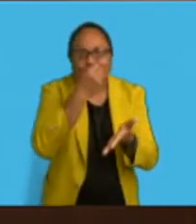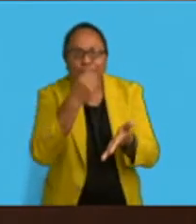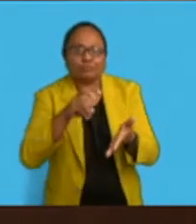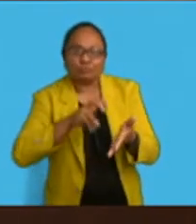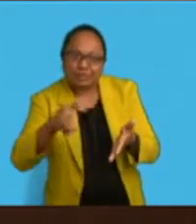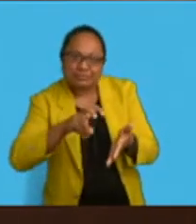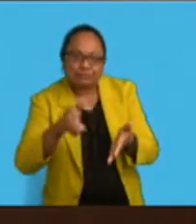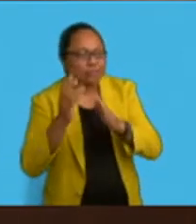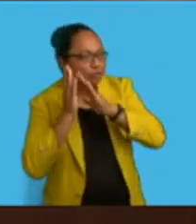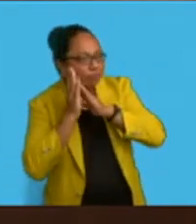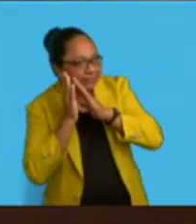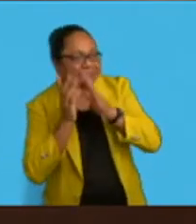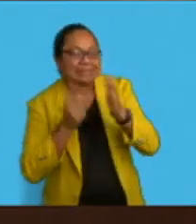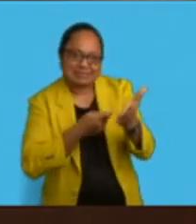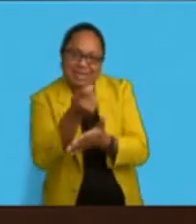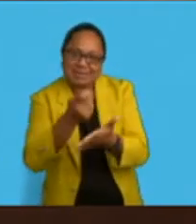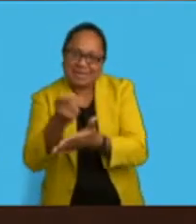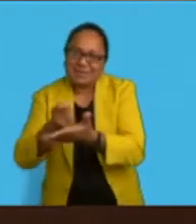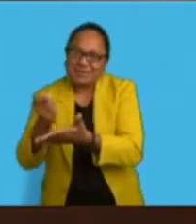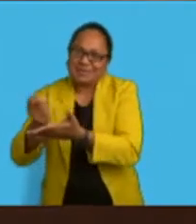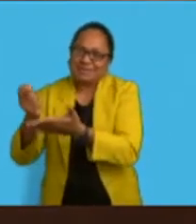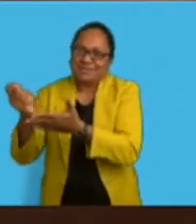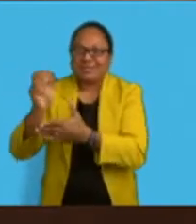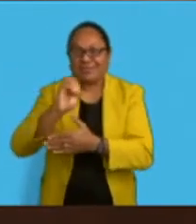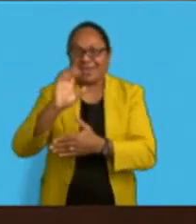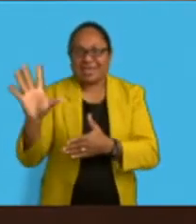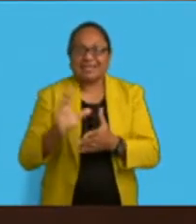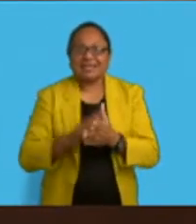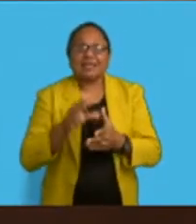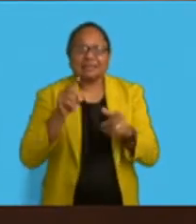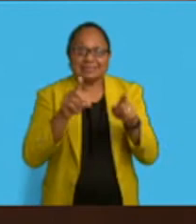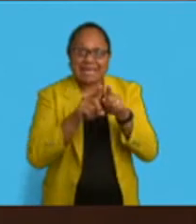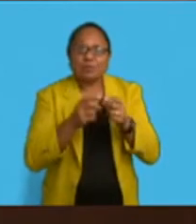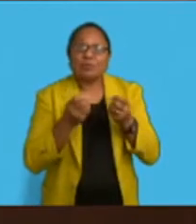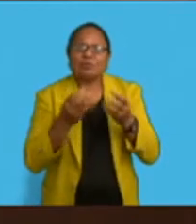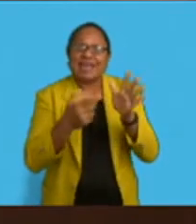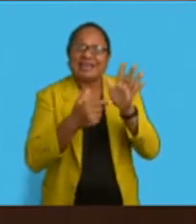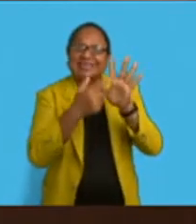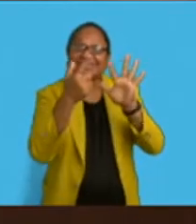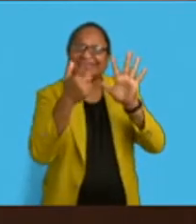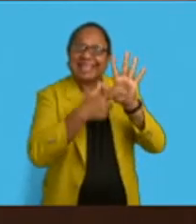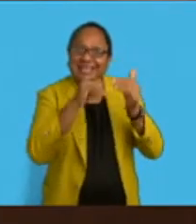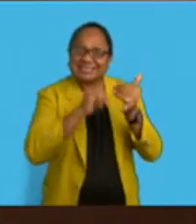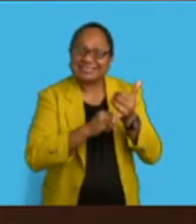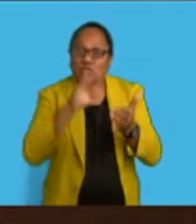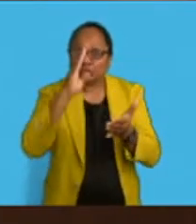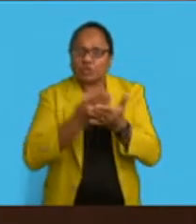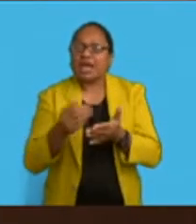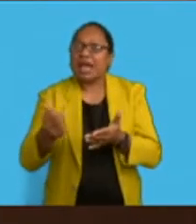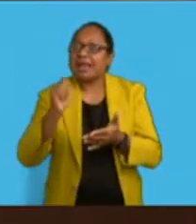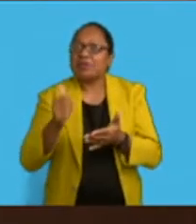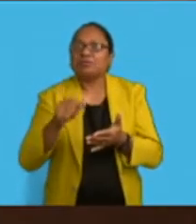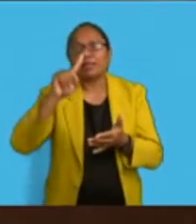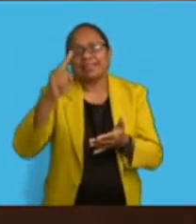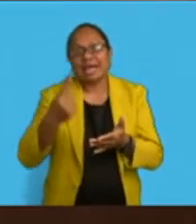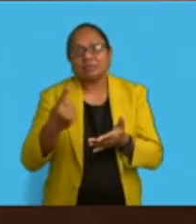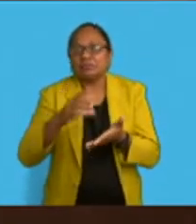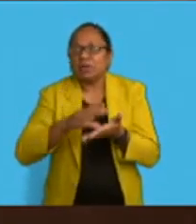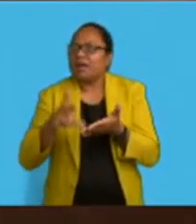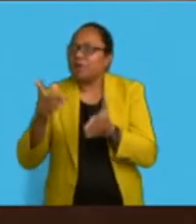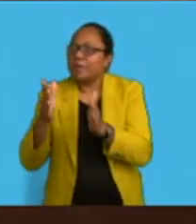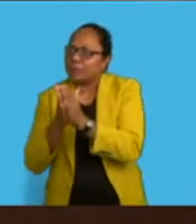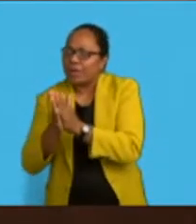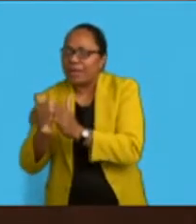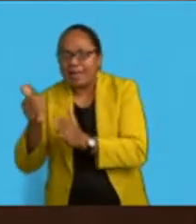and accommodation during this period. We also provide TELS students an allowance of $1,000 for incidentals and book allowance for